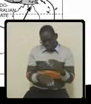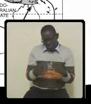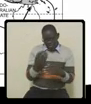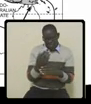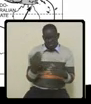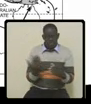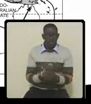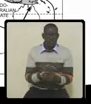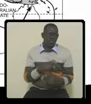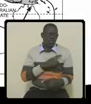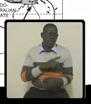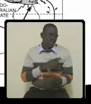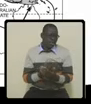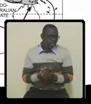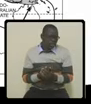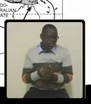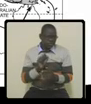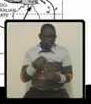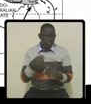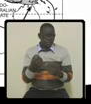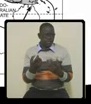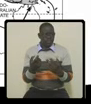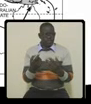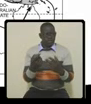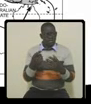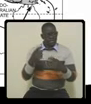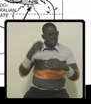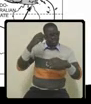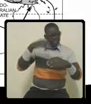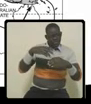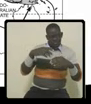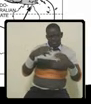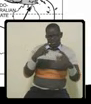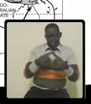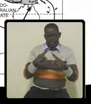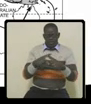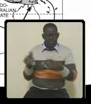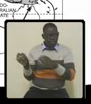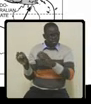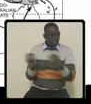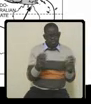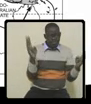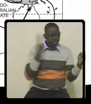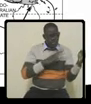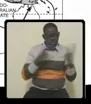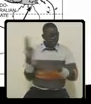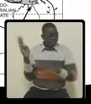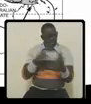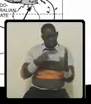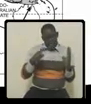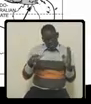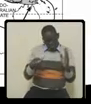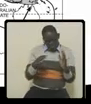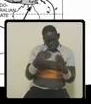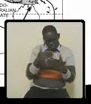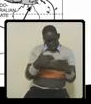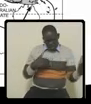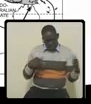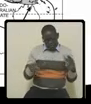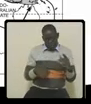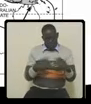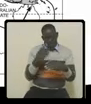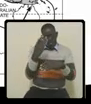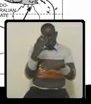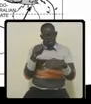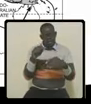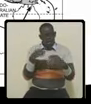mountains were pushed up and exposed to weathering and erosion before the lower parts. This makes them older